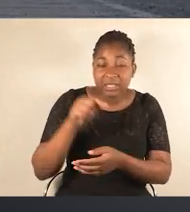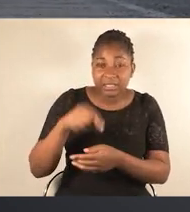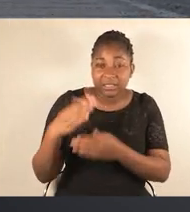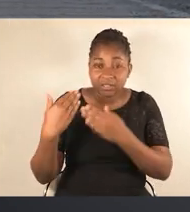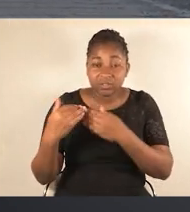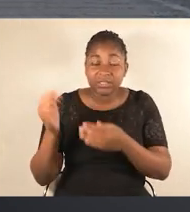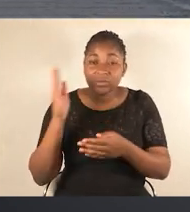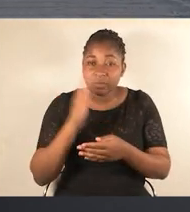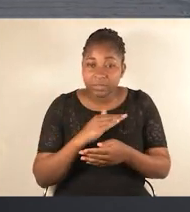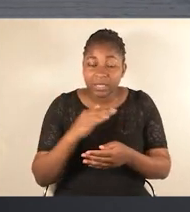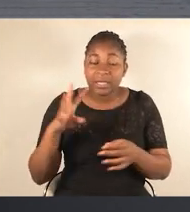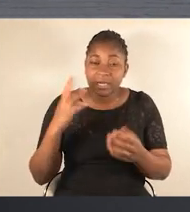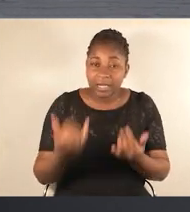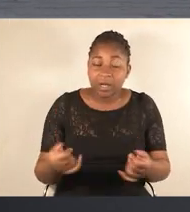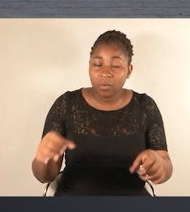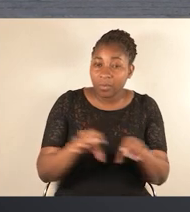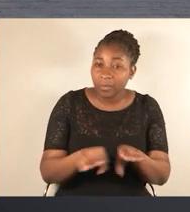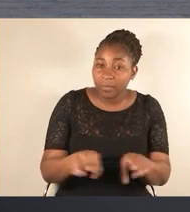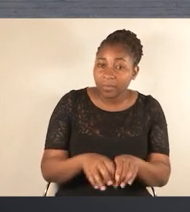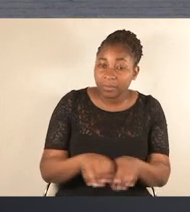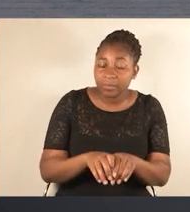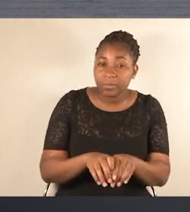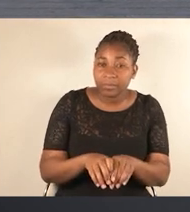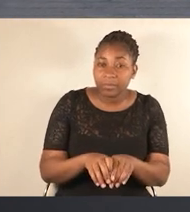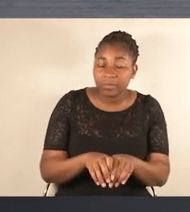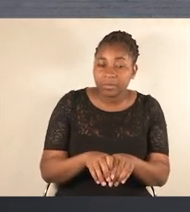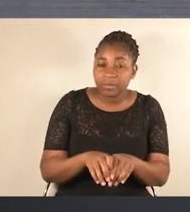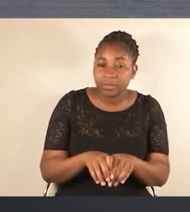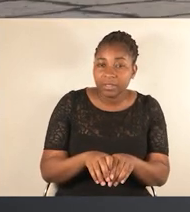to completion. We are now working